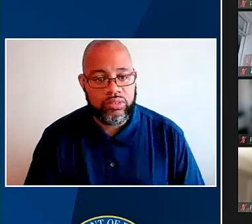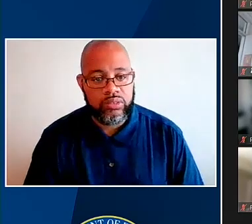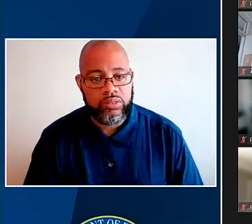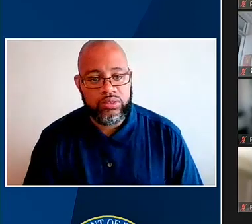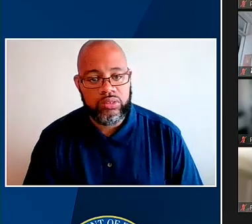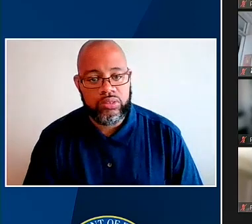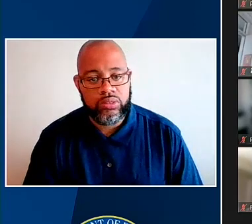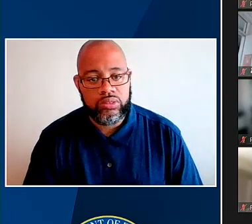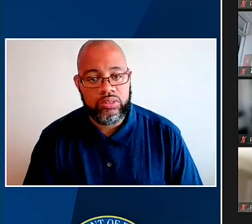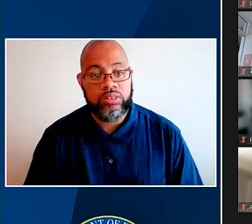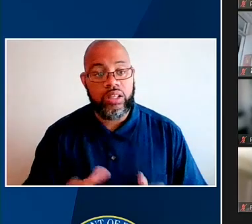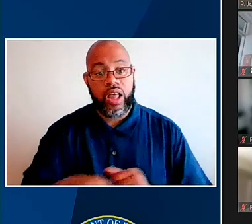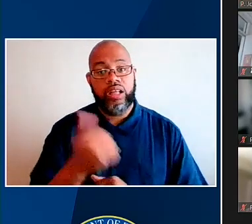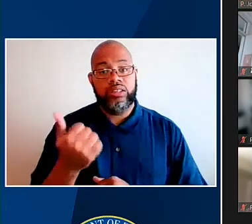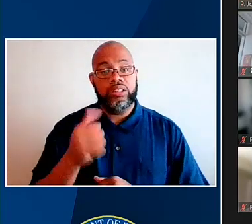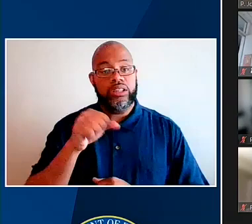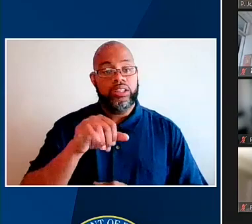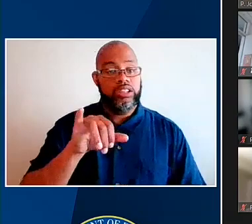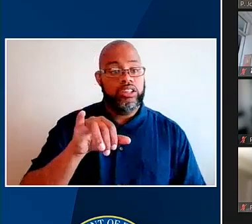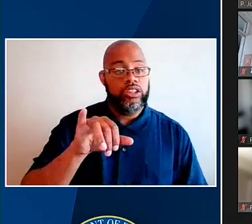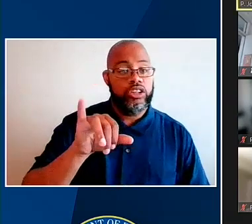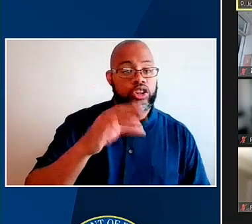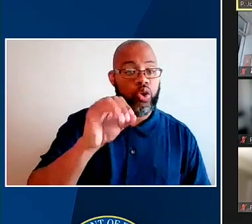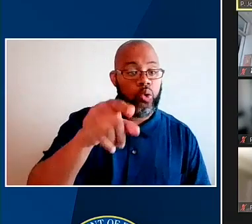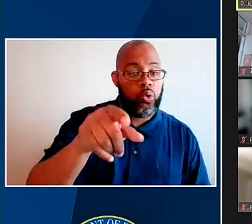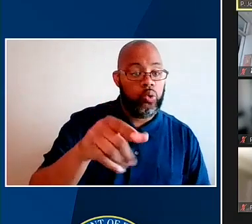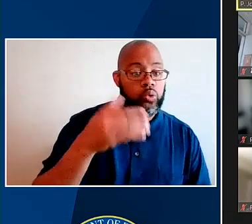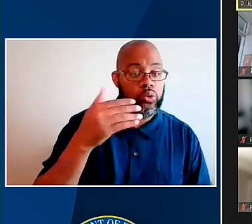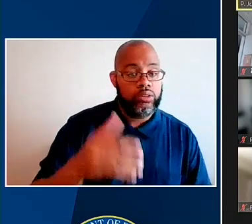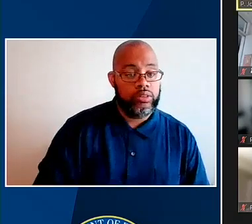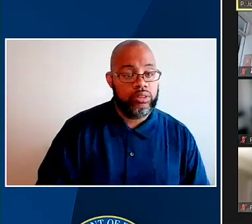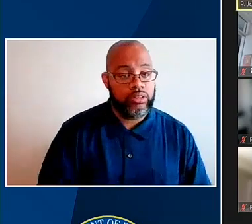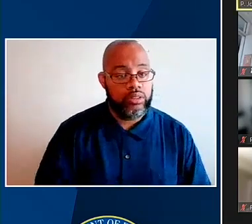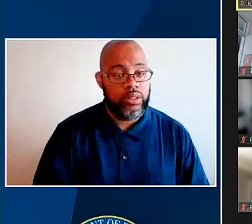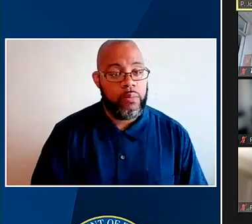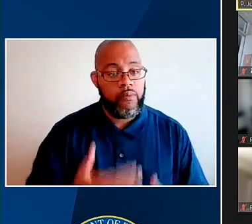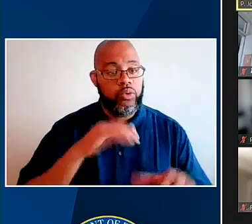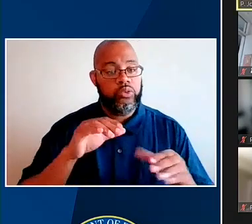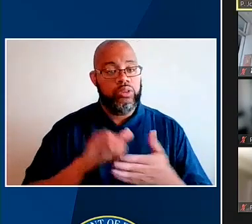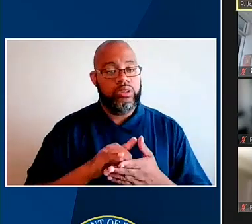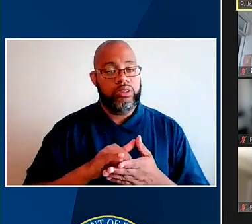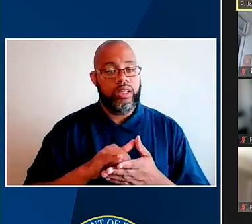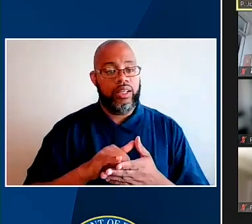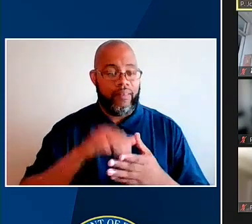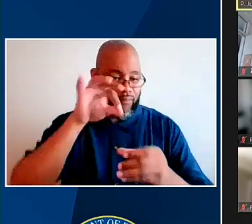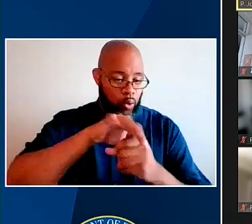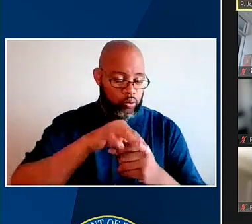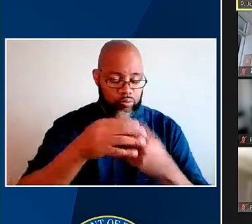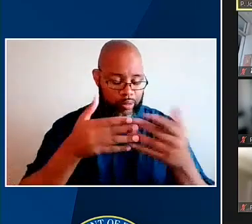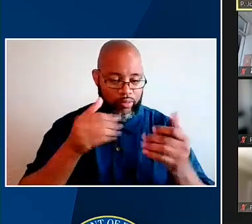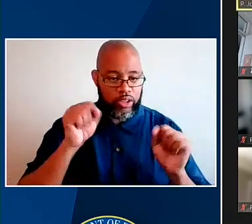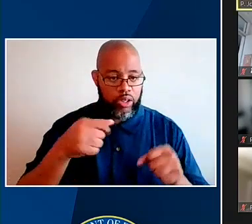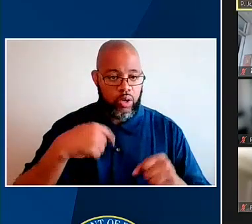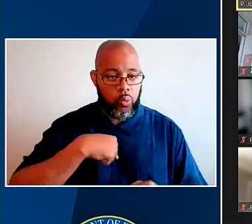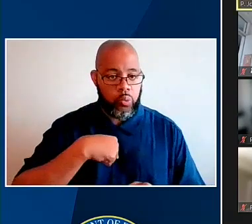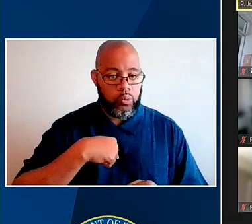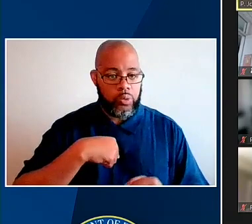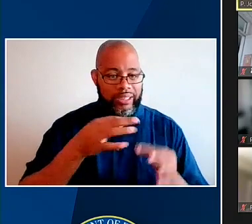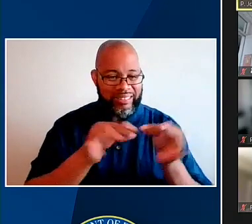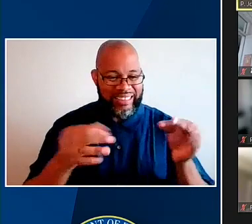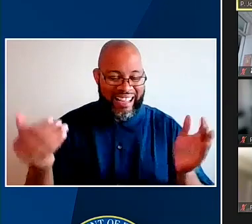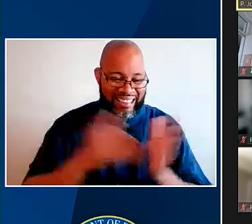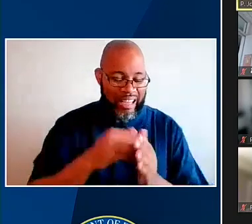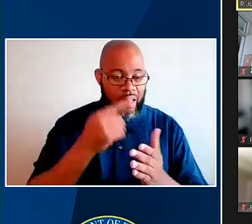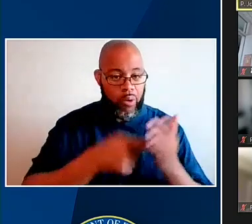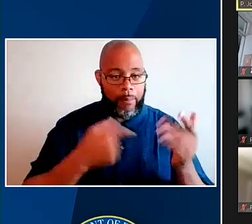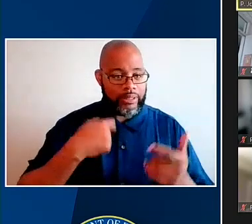All right, anything else? Oh yeah, Joe, go ahead. Yeah, but before we do an up or down or whatever, can we restate exactly what we're,